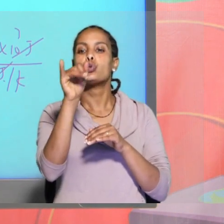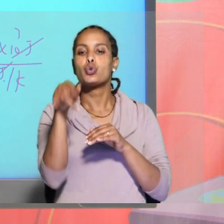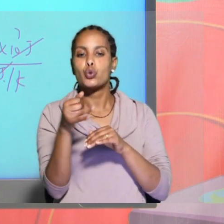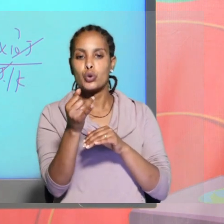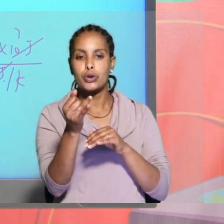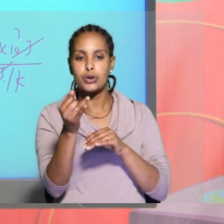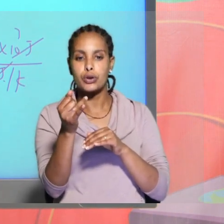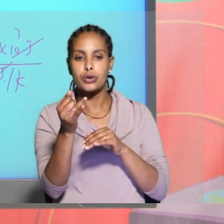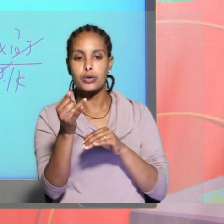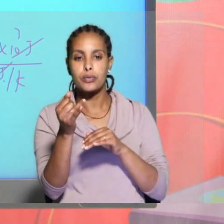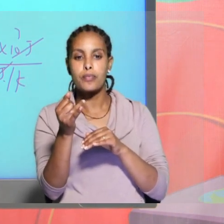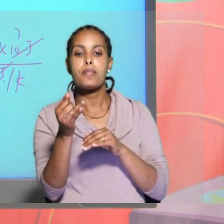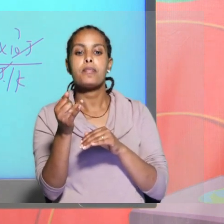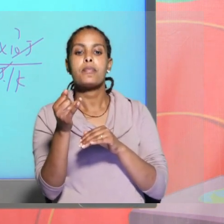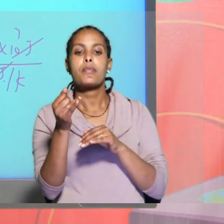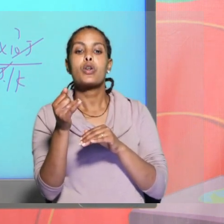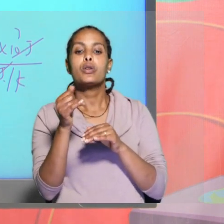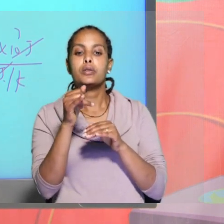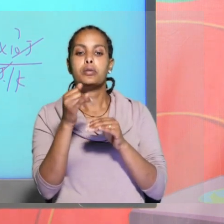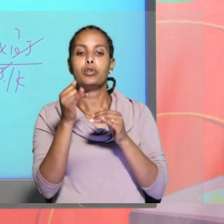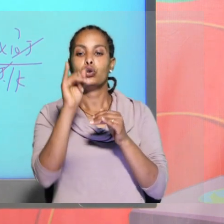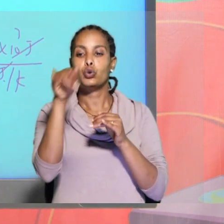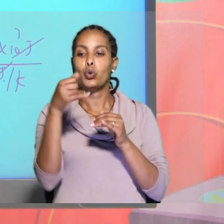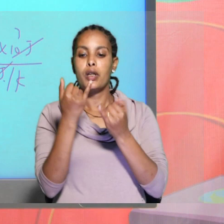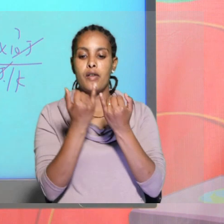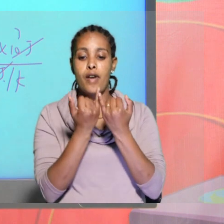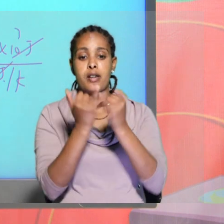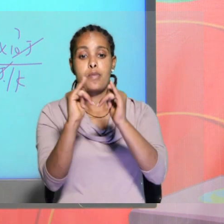1.8 kilo is 10 raised to 3 joule divided by